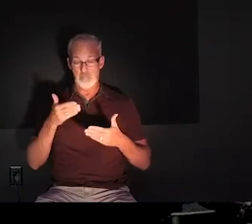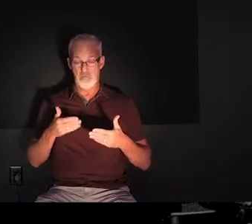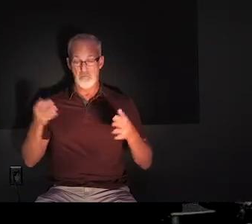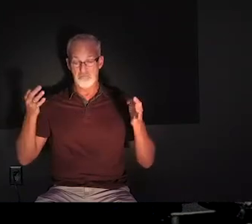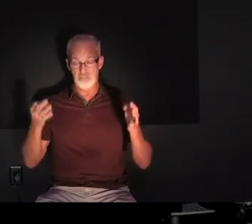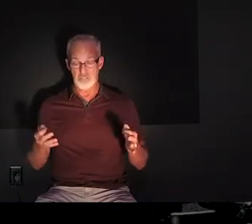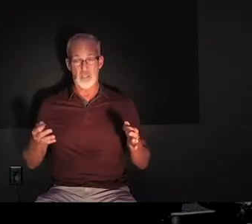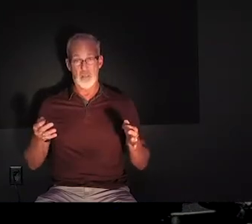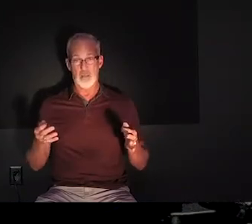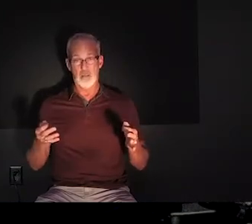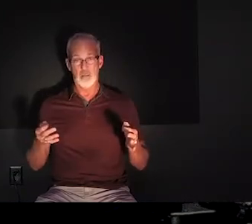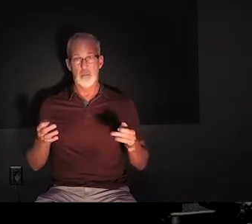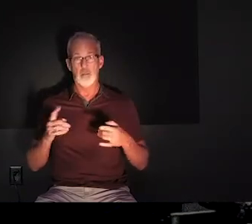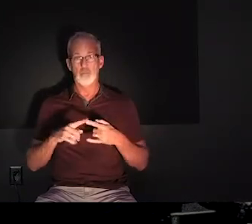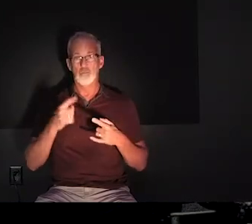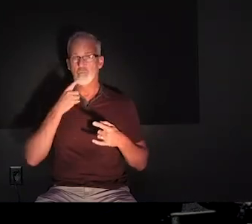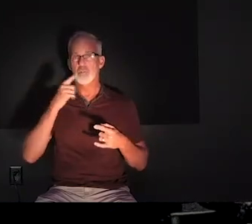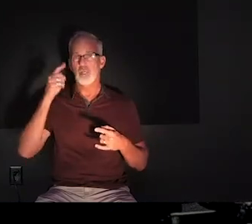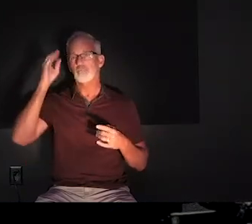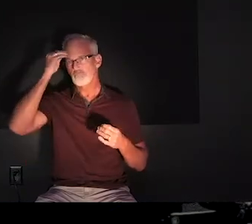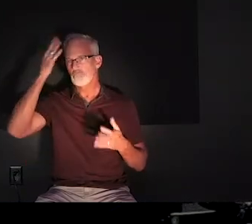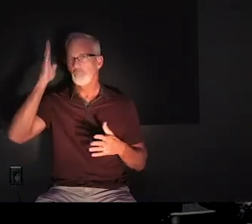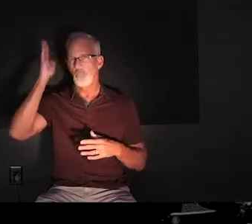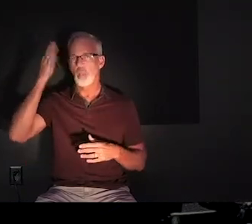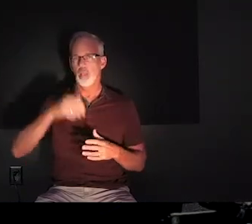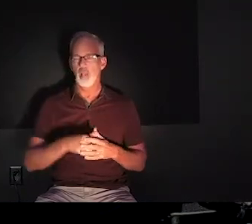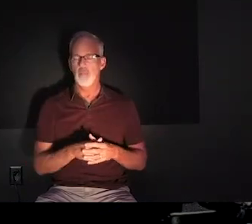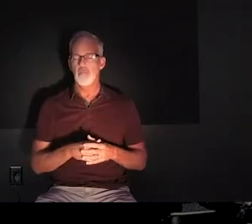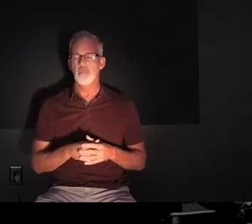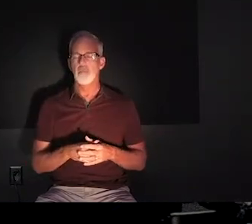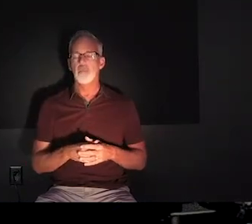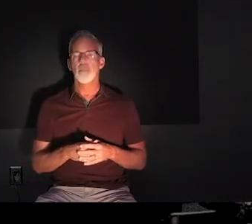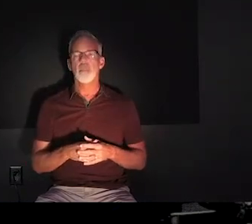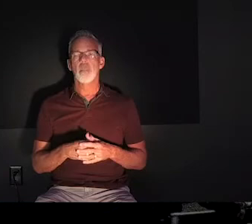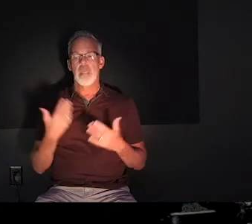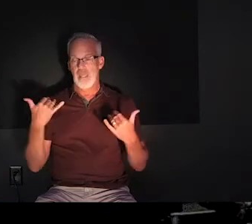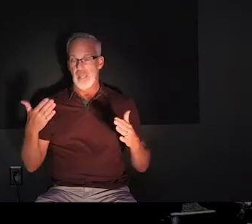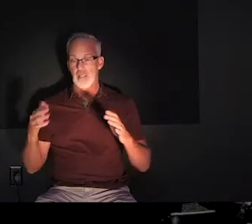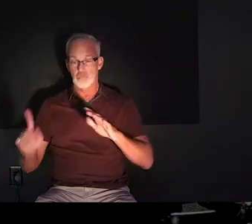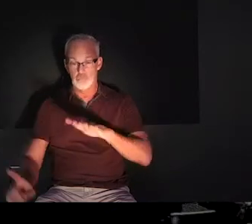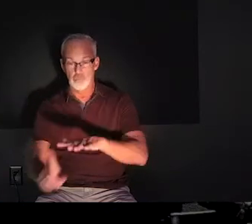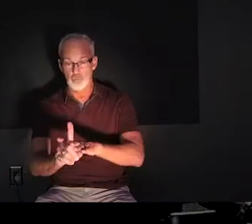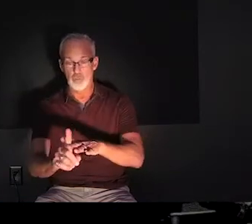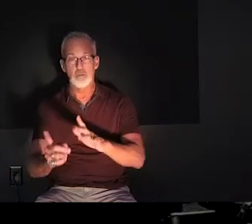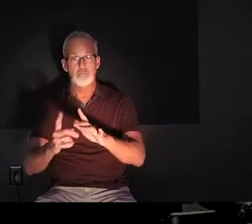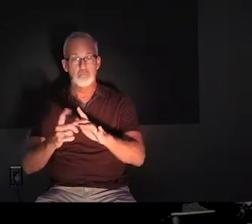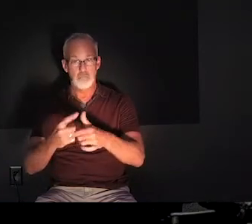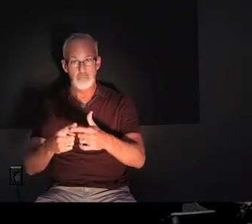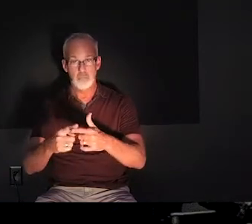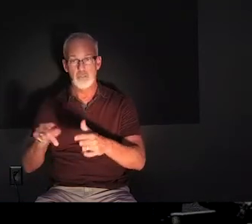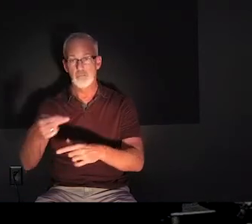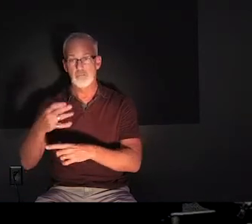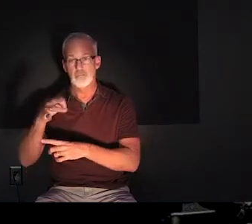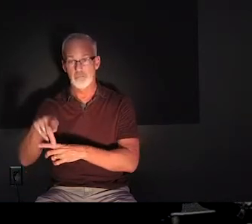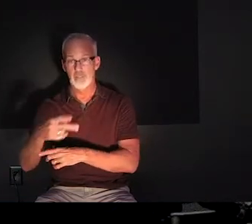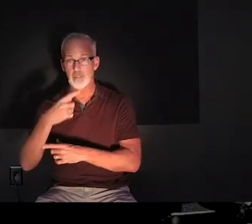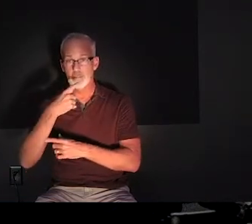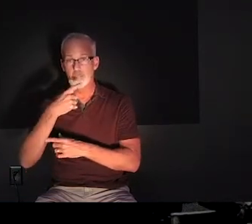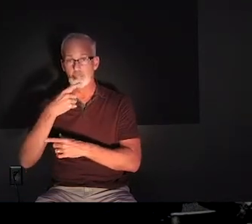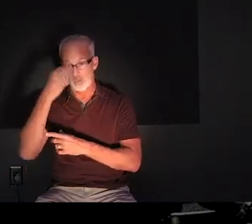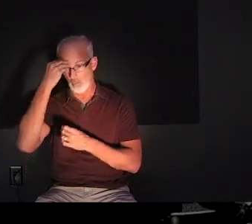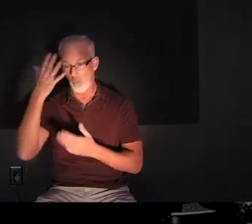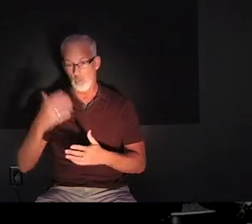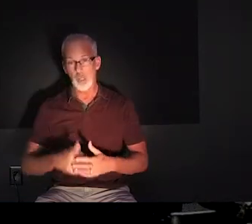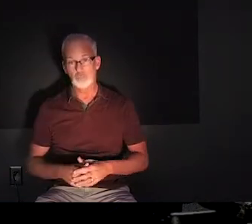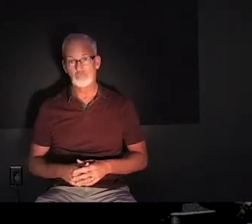hesitate. He didn't argue. He didn't say, man, I've got to get all these. Let's find out this is what God. You know what he says? Look what it says